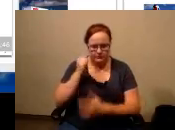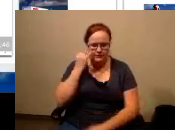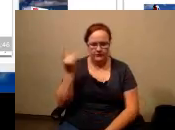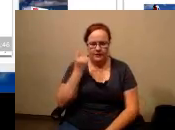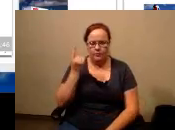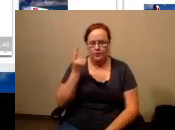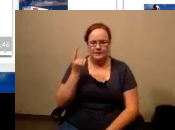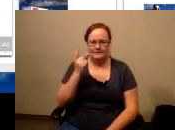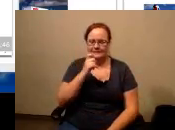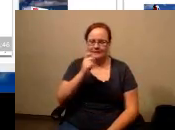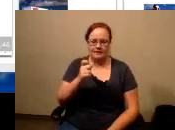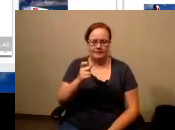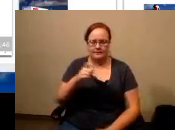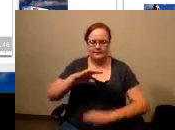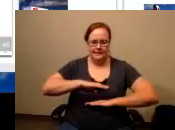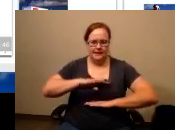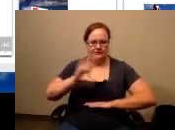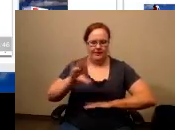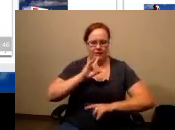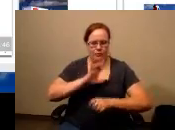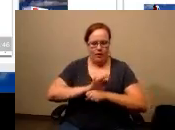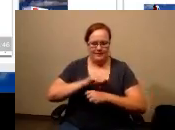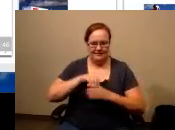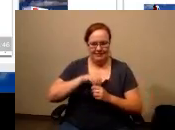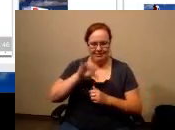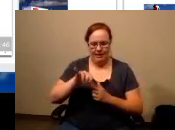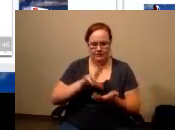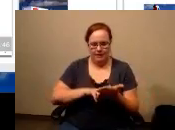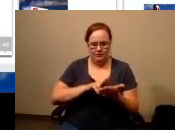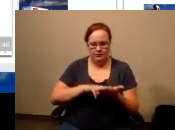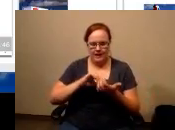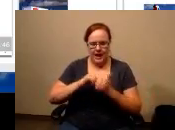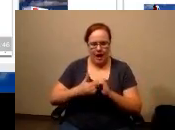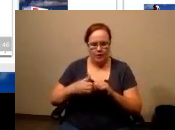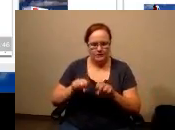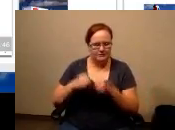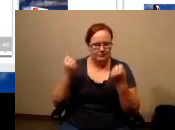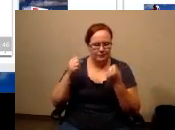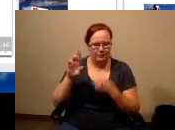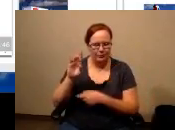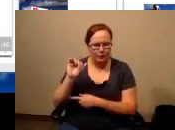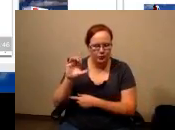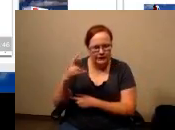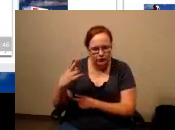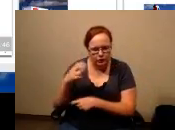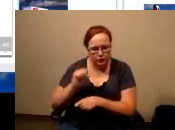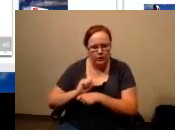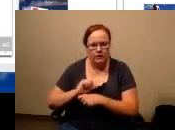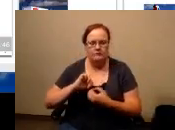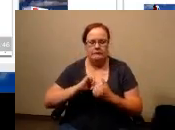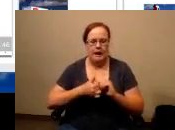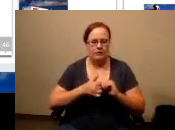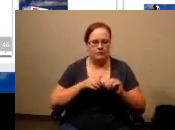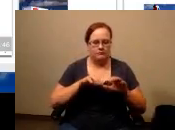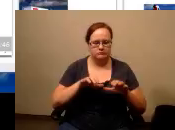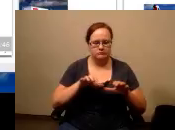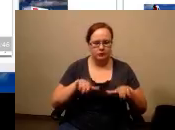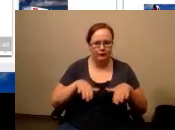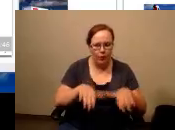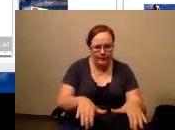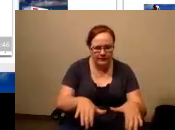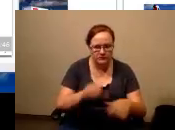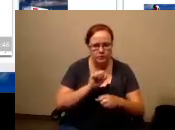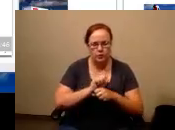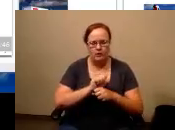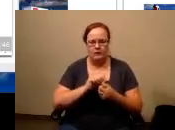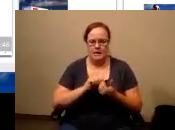live up to their promise in a contract? How does breach work? How does performance work? And so forth. And how can you